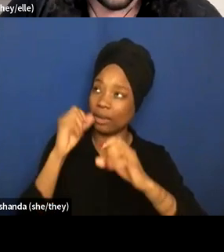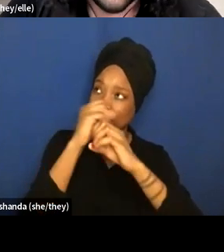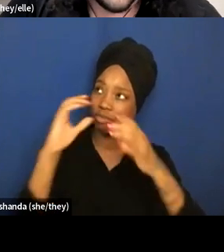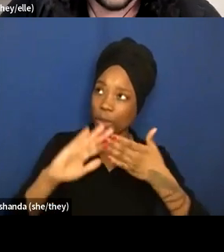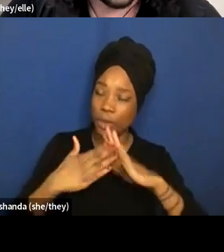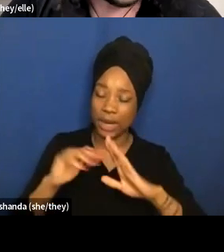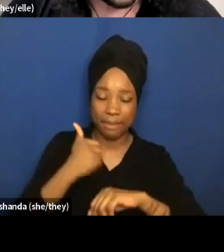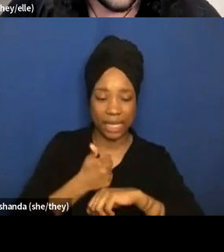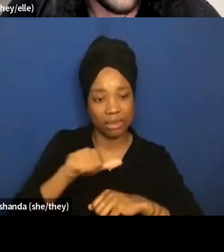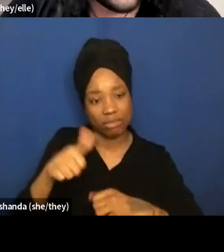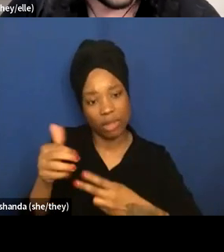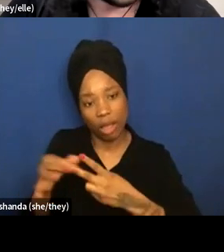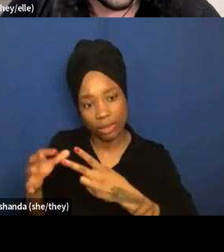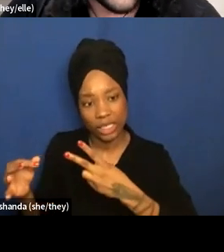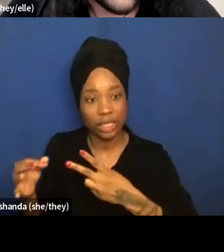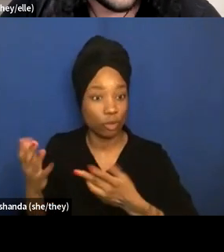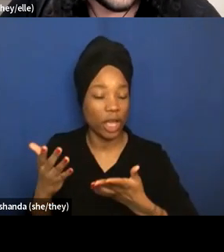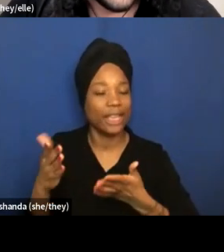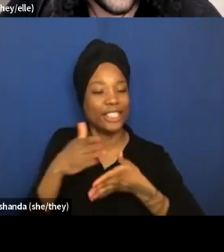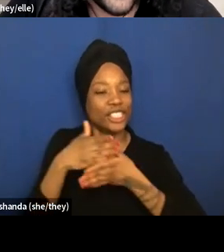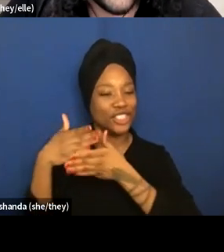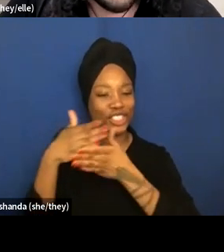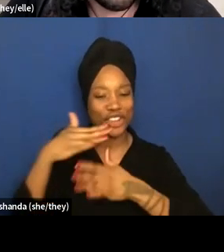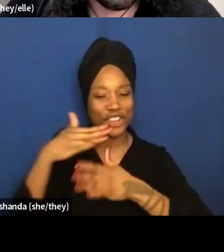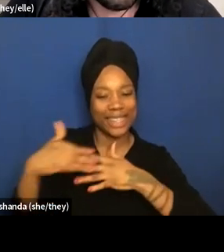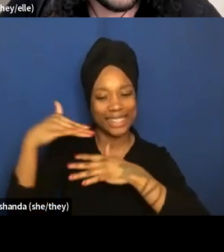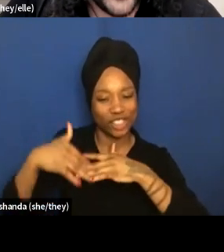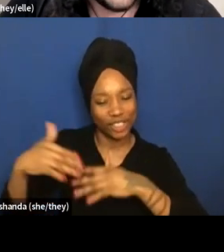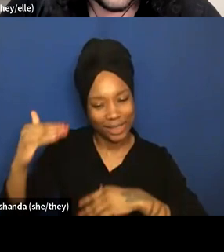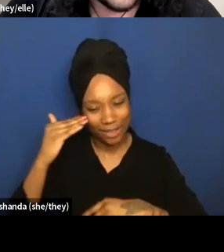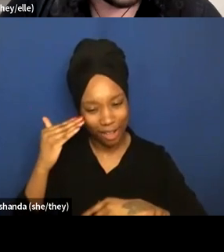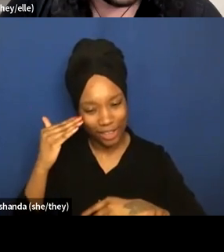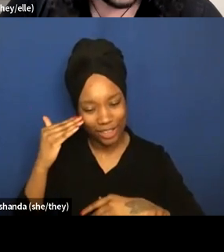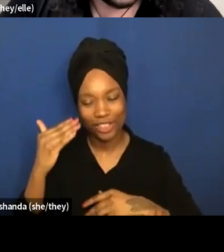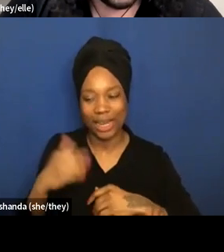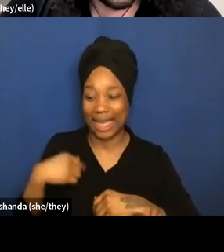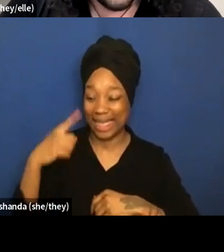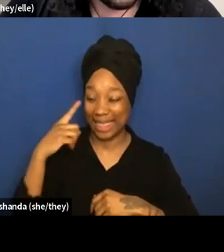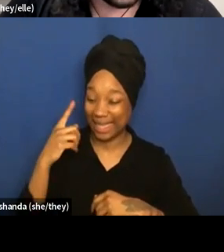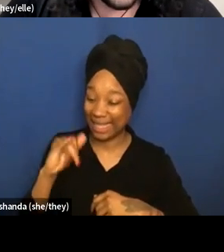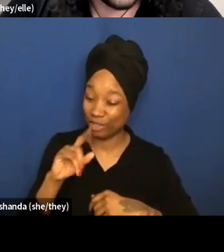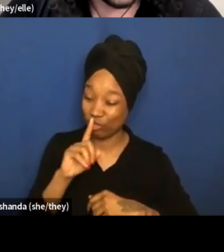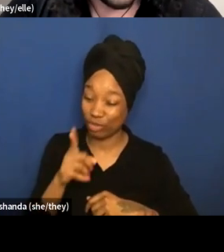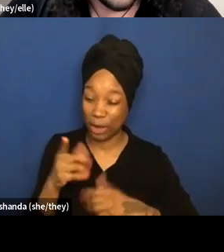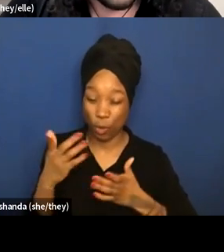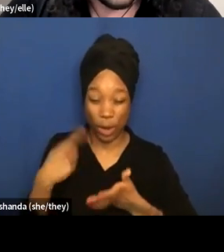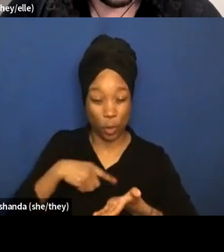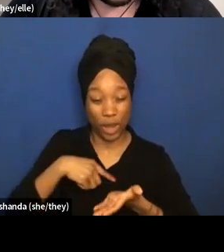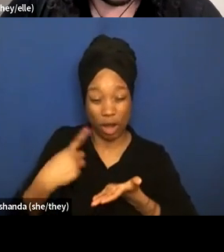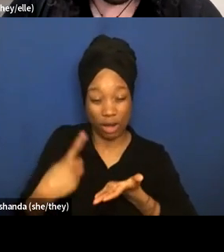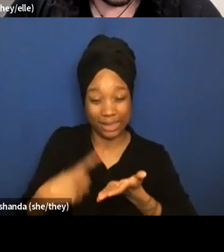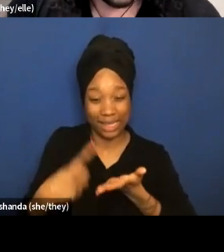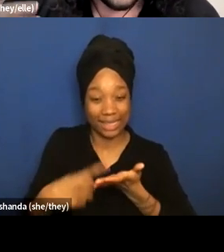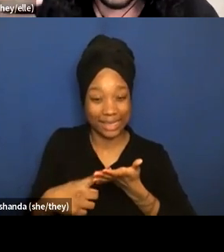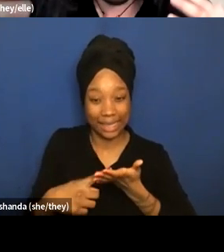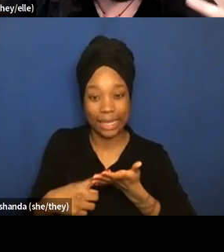really hopeful about that is the sharing of Indigenous knowledge. I think that's really what we're talking about. I mean, when